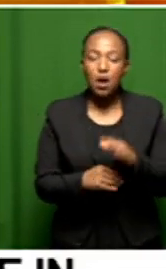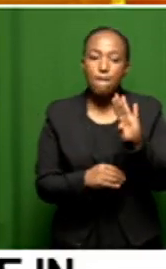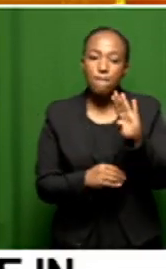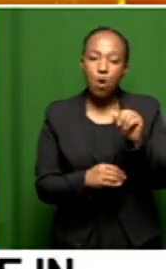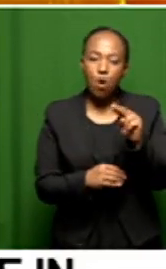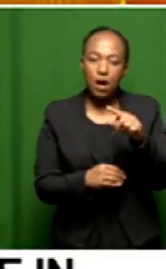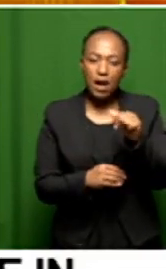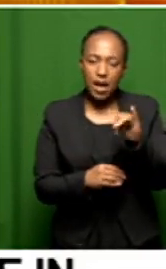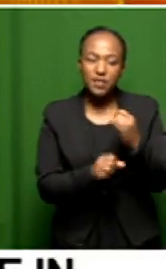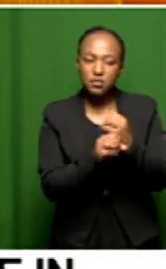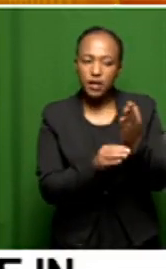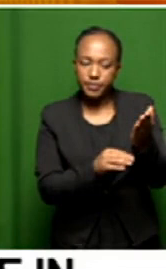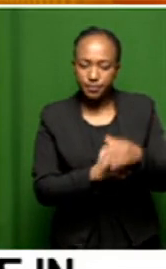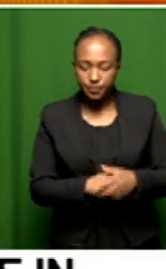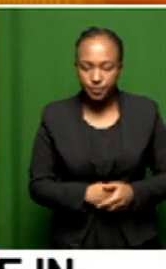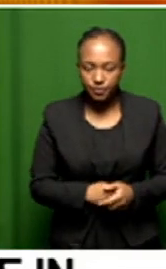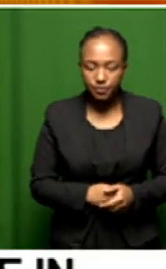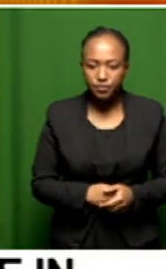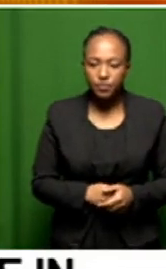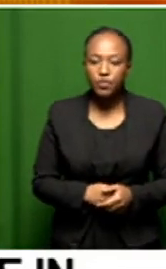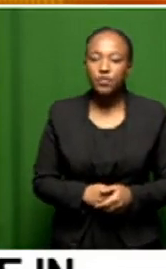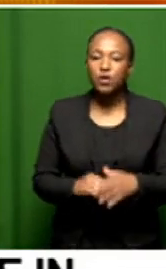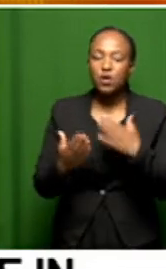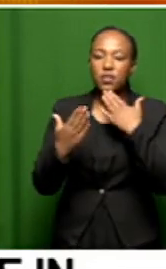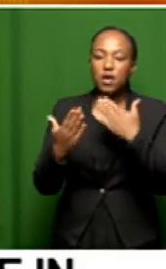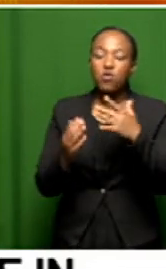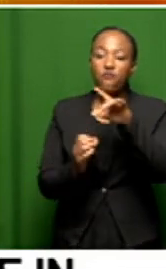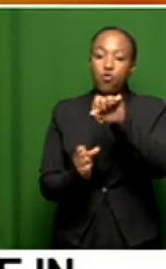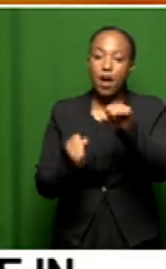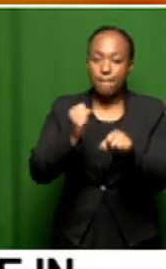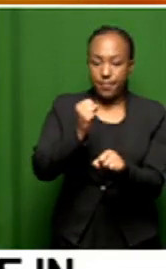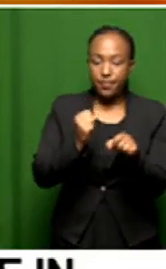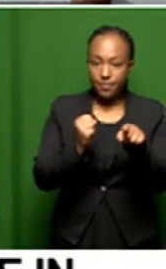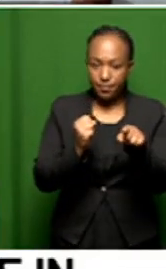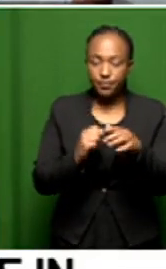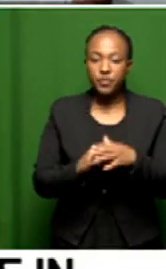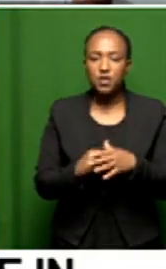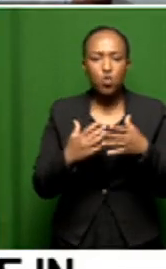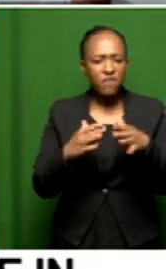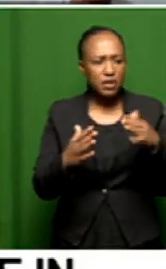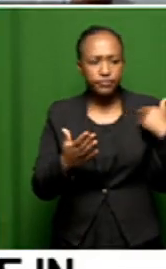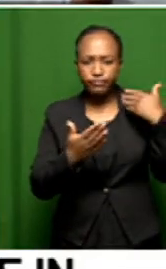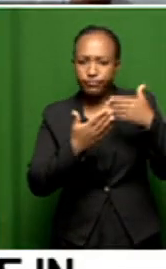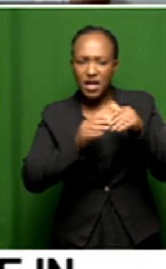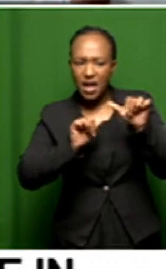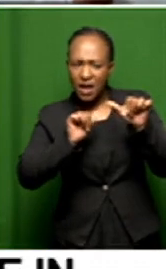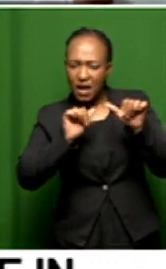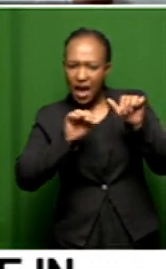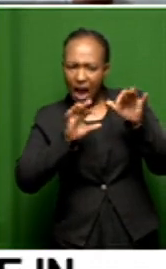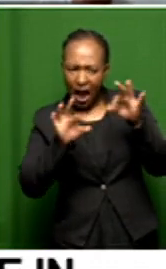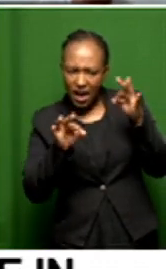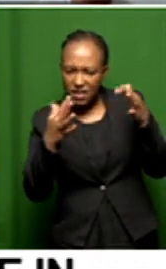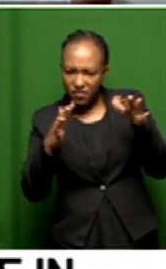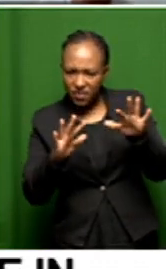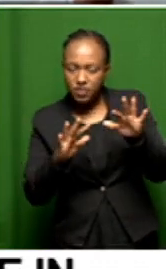Bongani. Okay, no, thanks. So in wrapping up, so what we have analyzed as well is that we have been looking at municipalities that